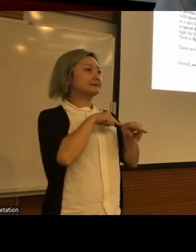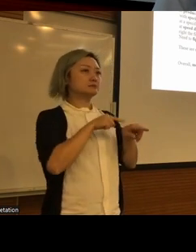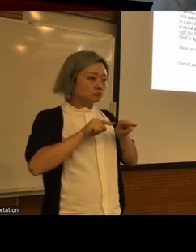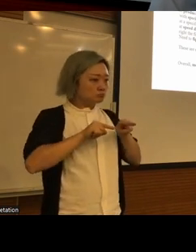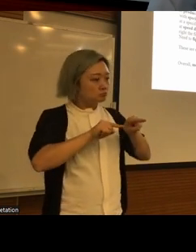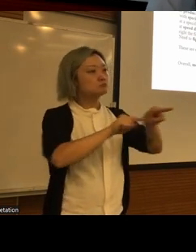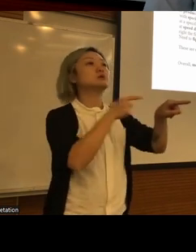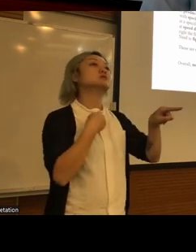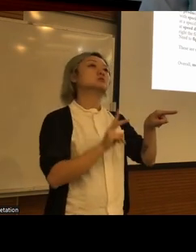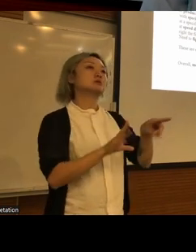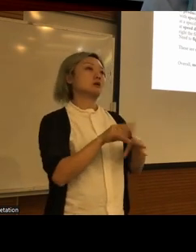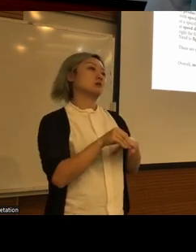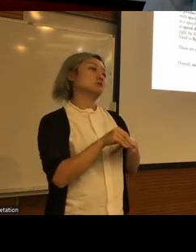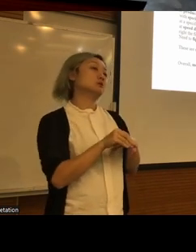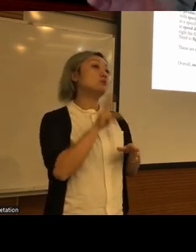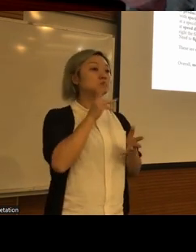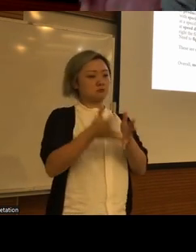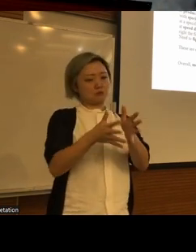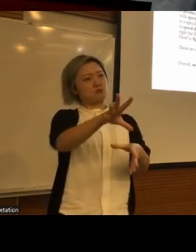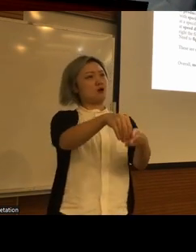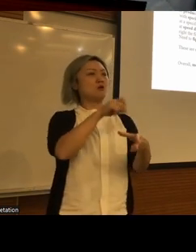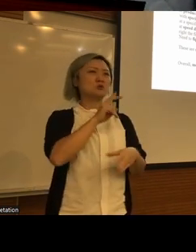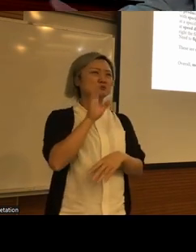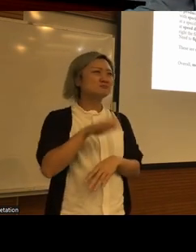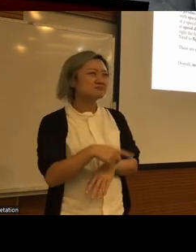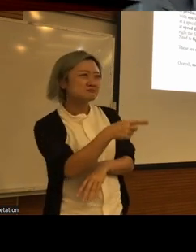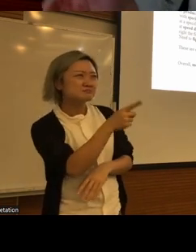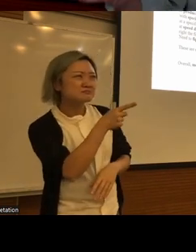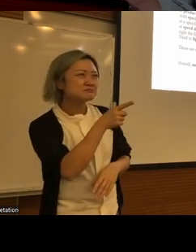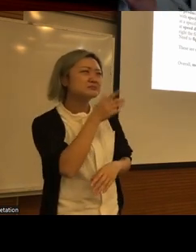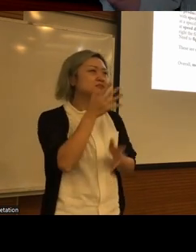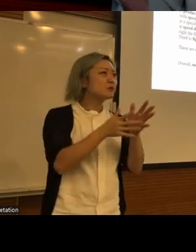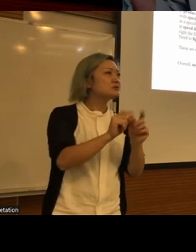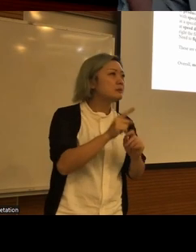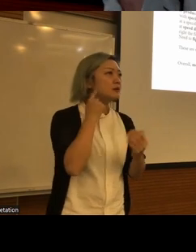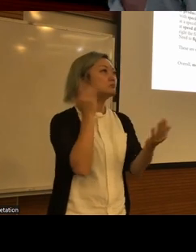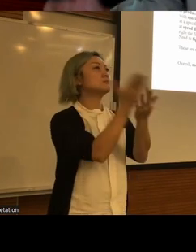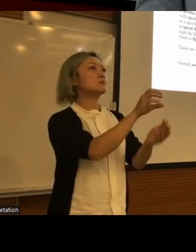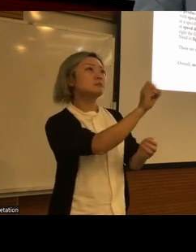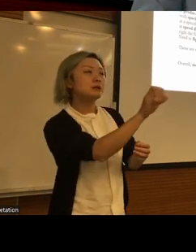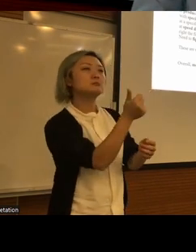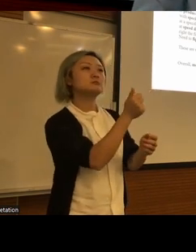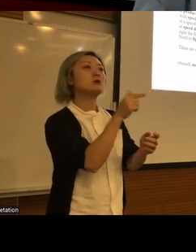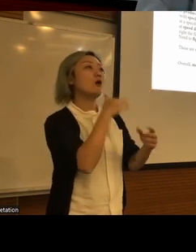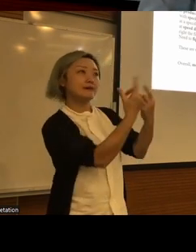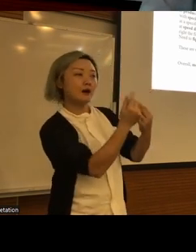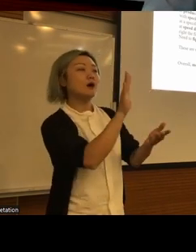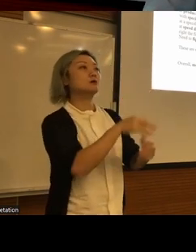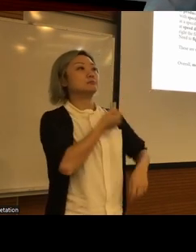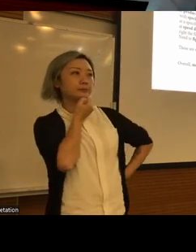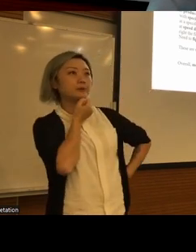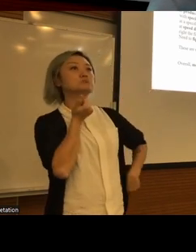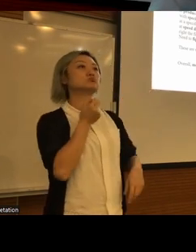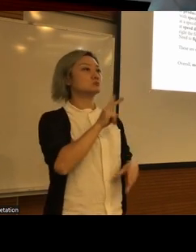right? Like including in sign language, where you say, oh, I don't understand the way you signed, what do you mean? And then there is clarification.